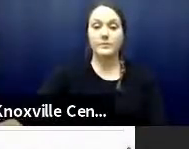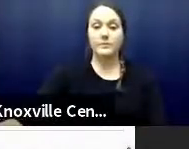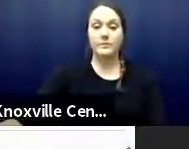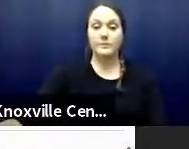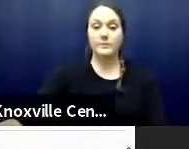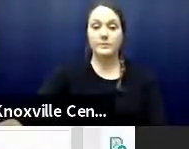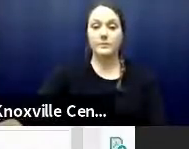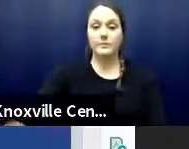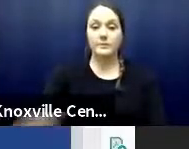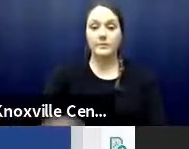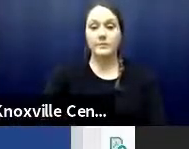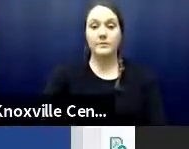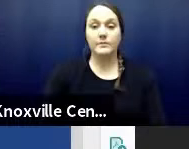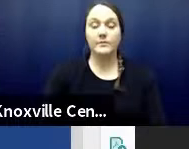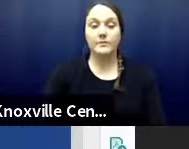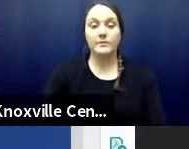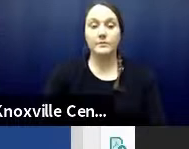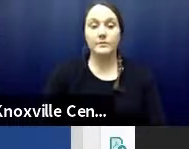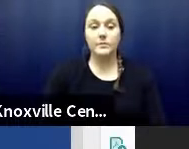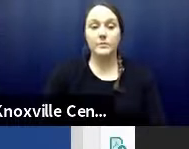Okay.